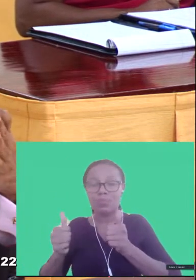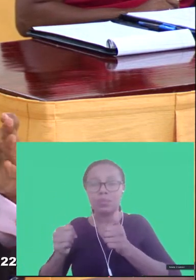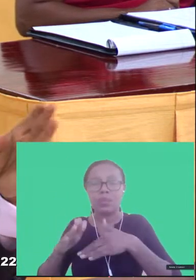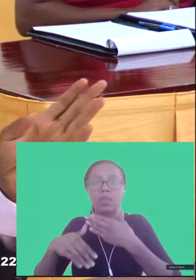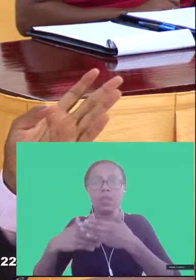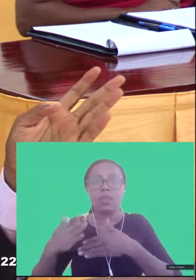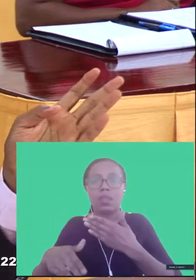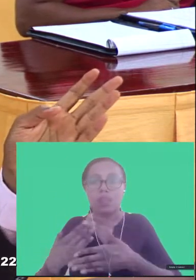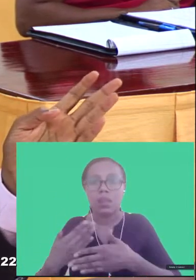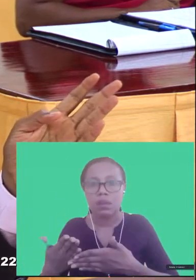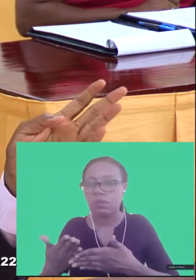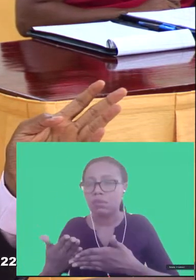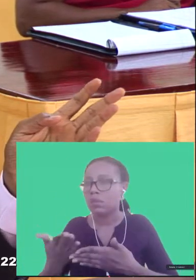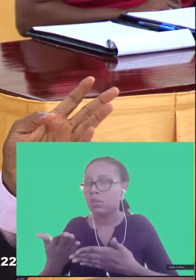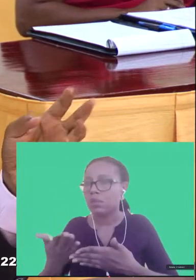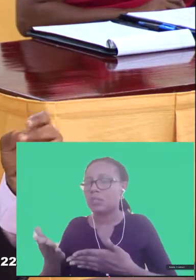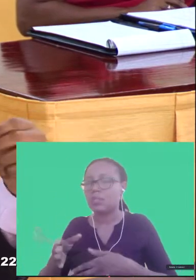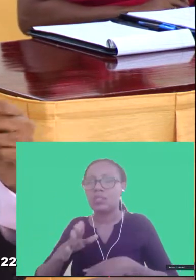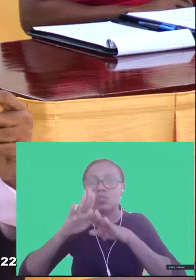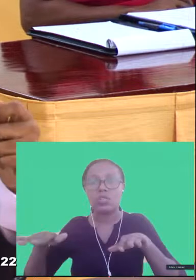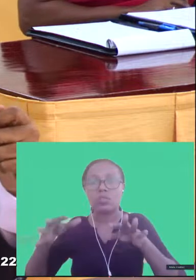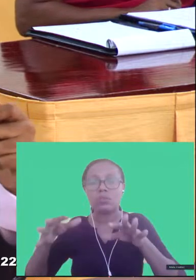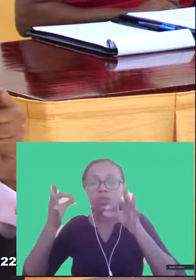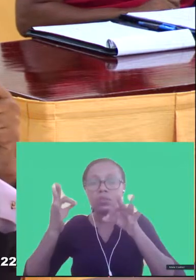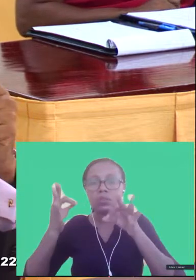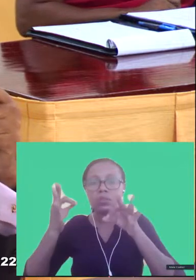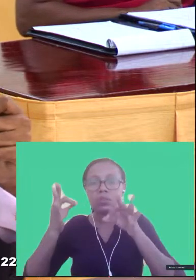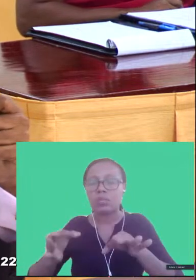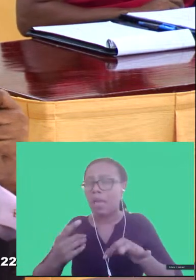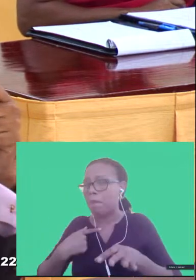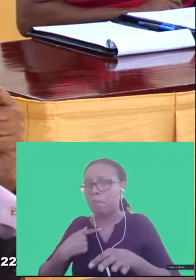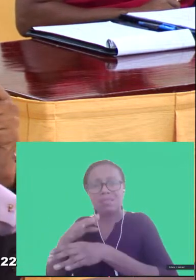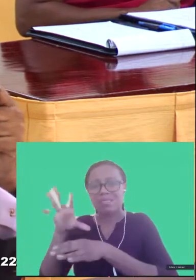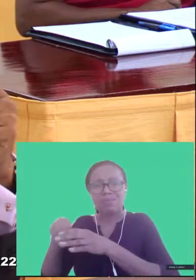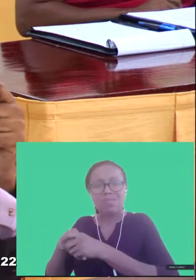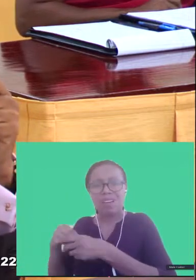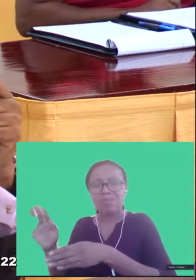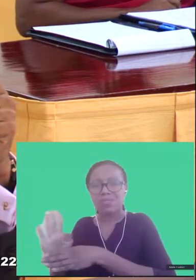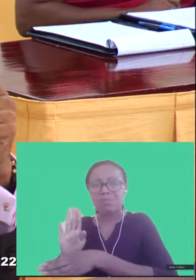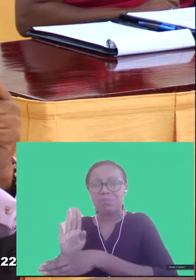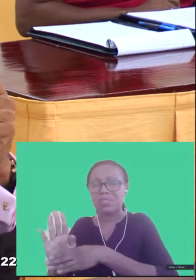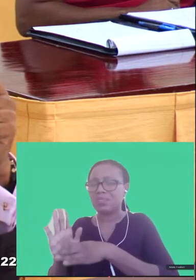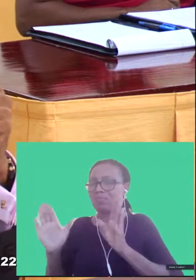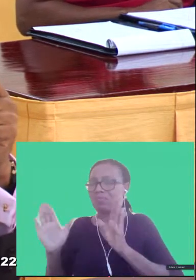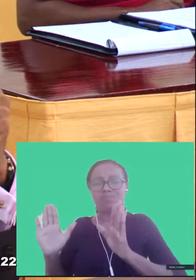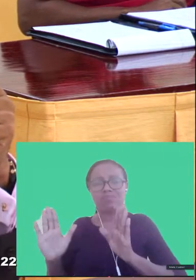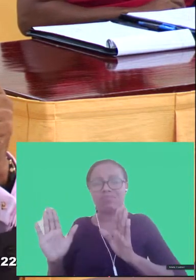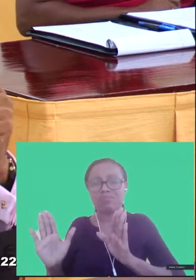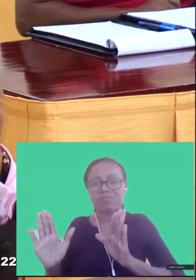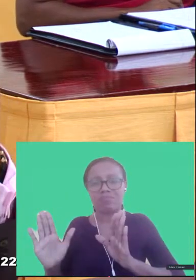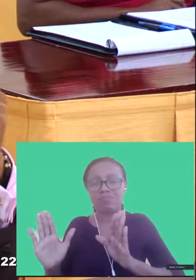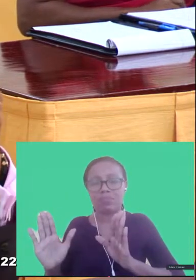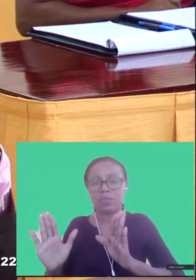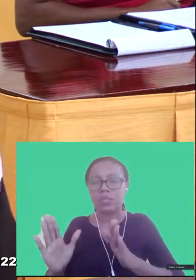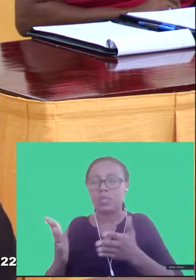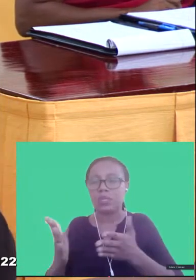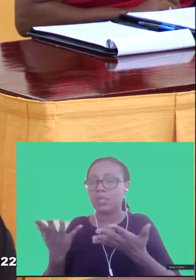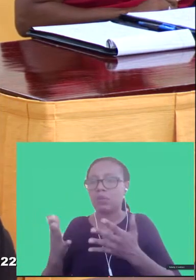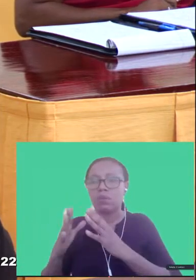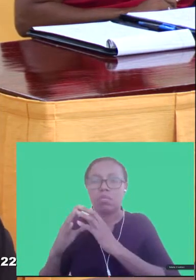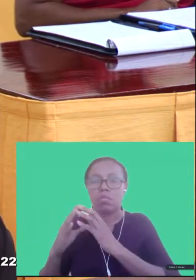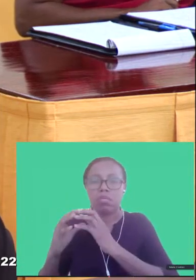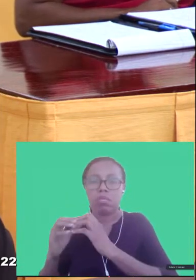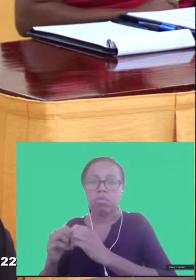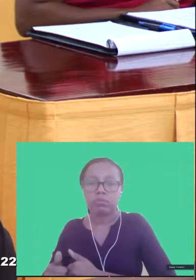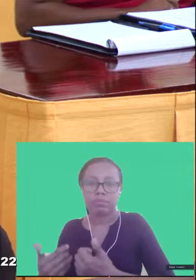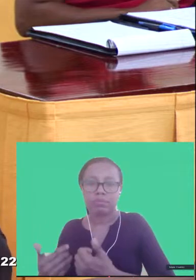The greatest percentage of that type of collapse of business is in the Black Barbadian community. Now, ma'am, I have